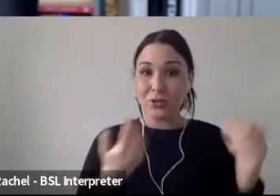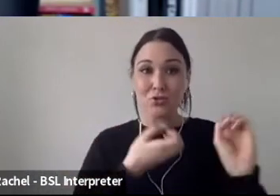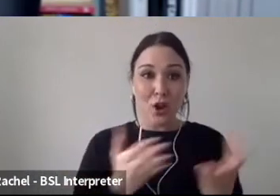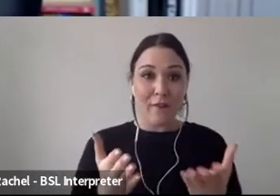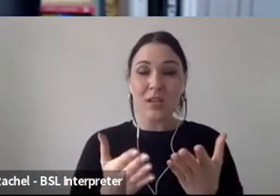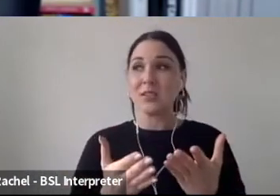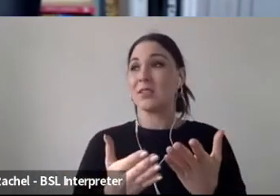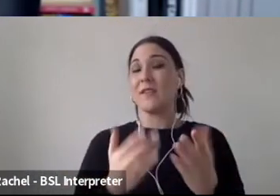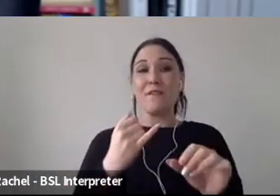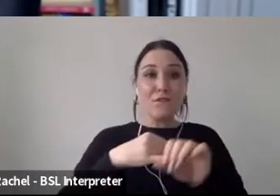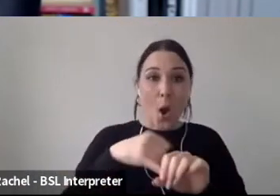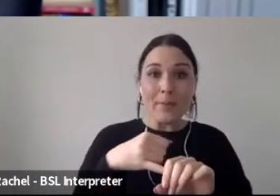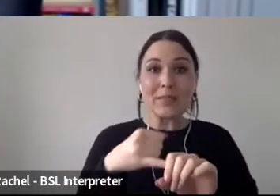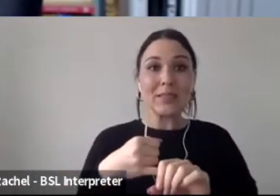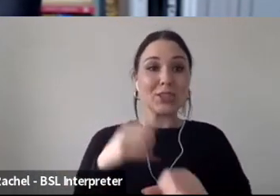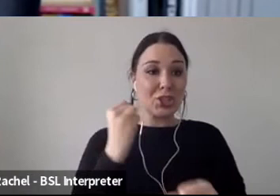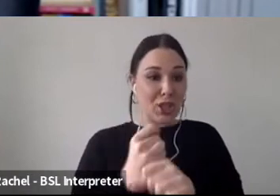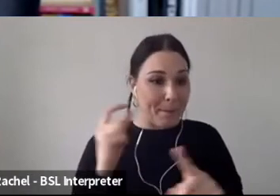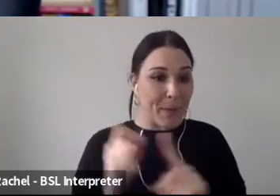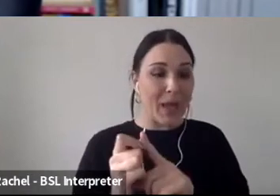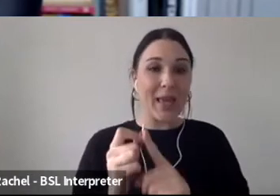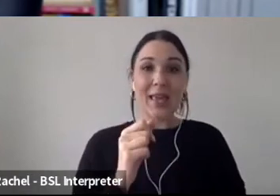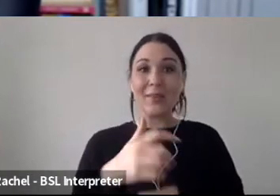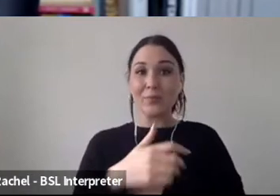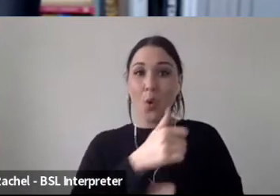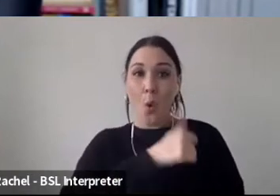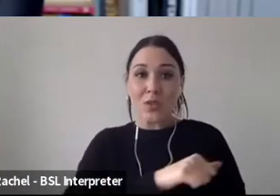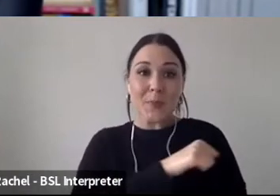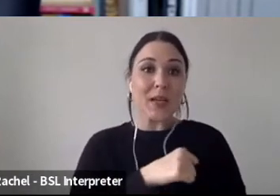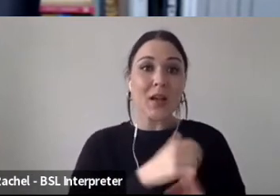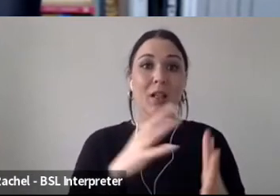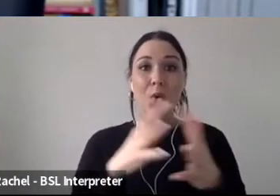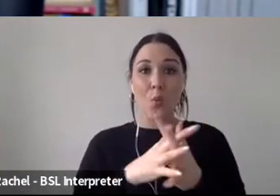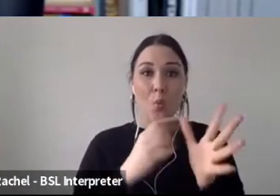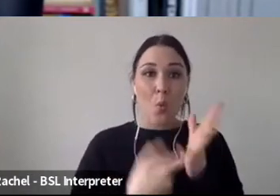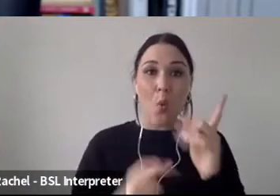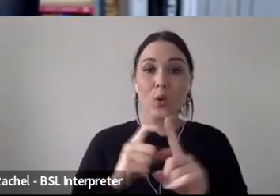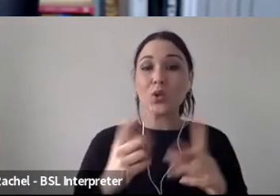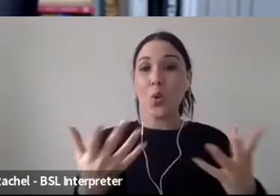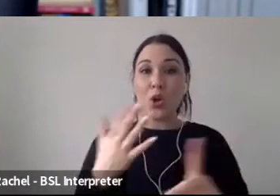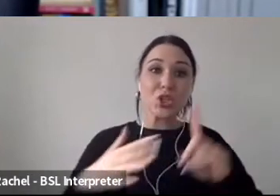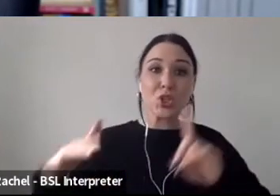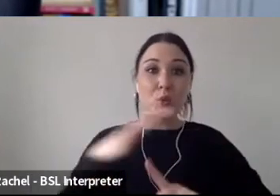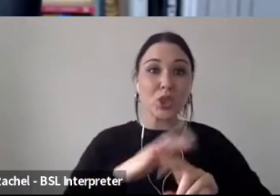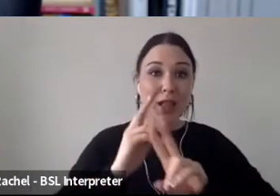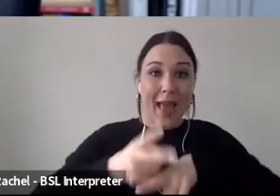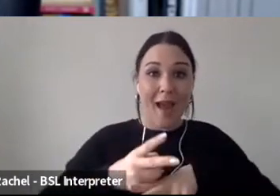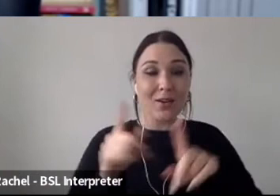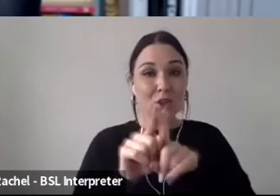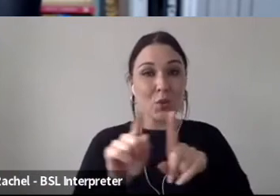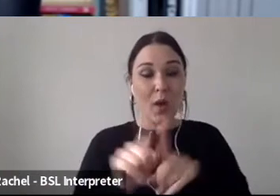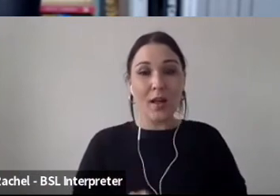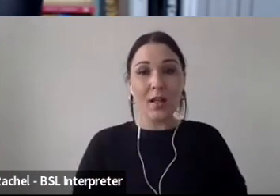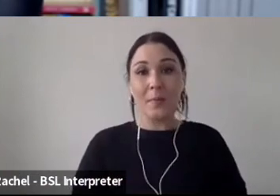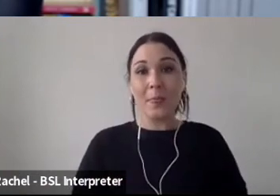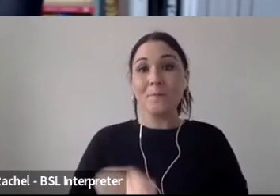hospital ward or any kind of part of the NHS, or indeed social care too. Something called the